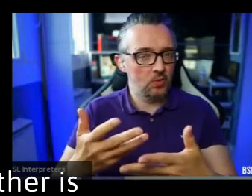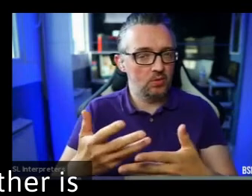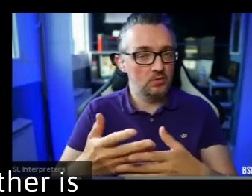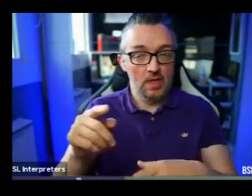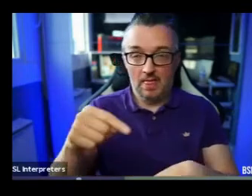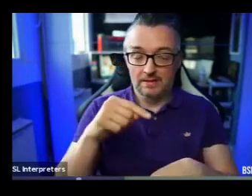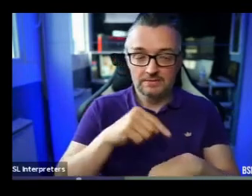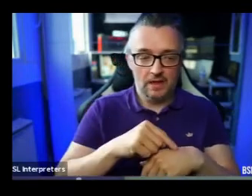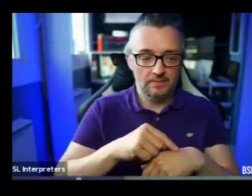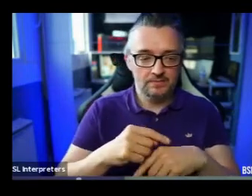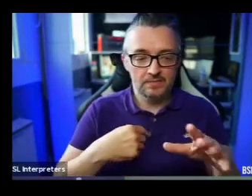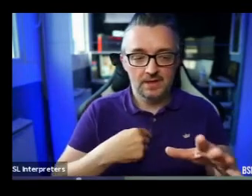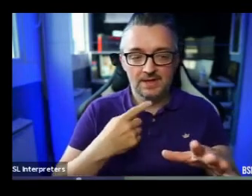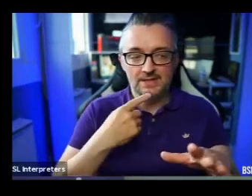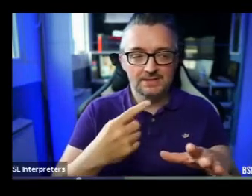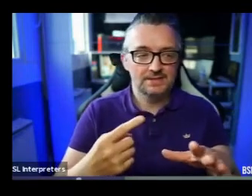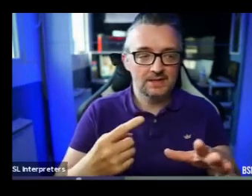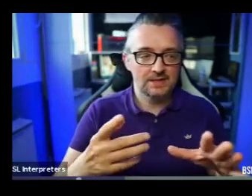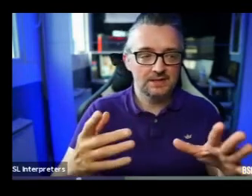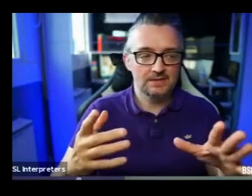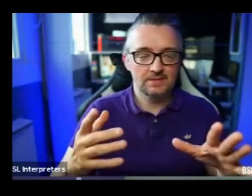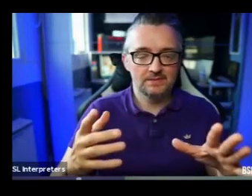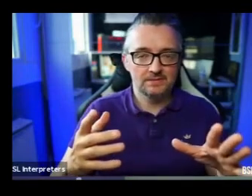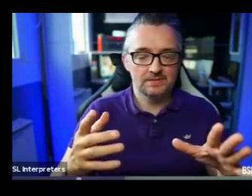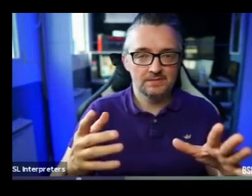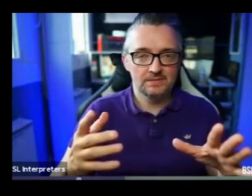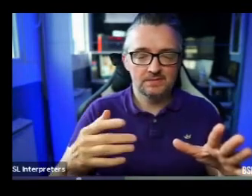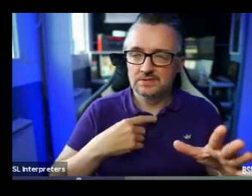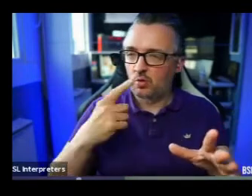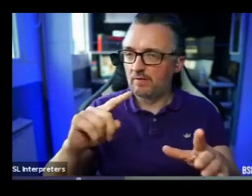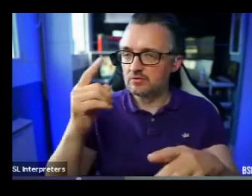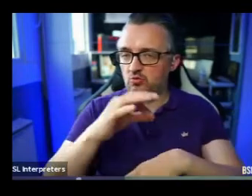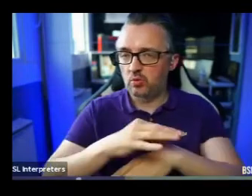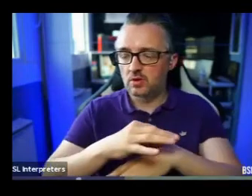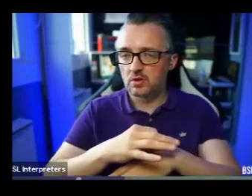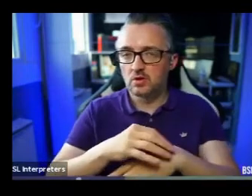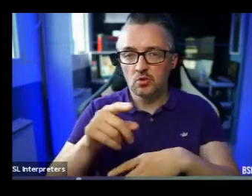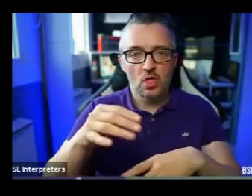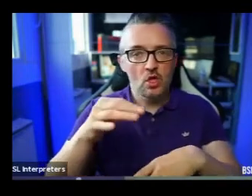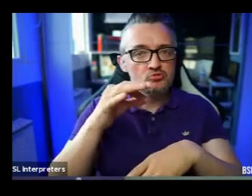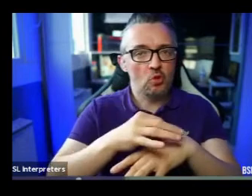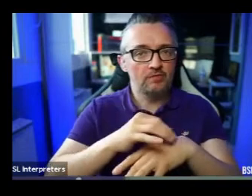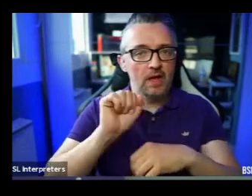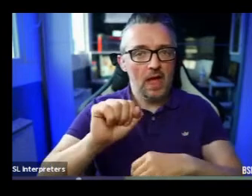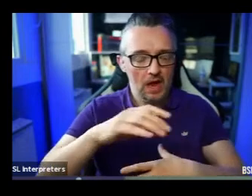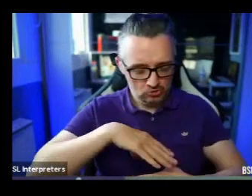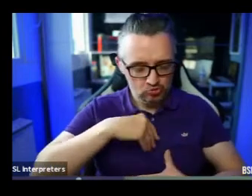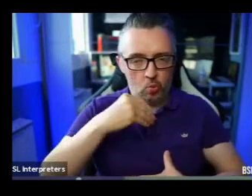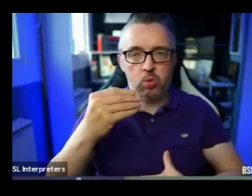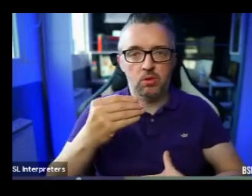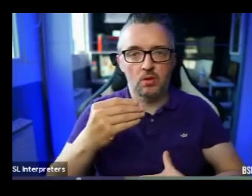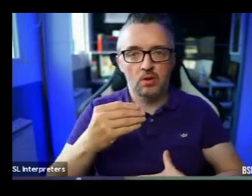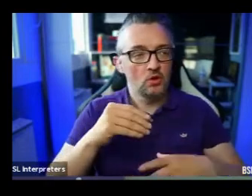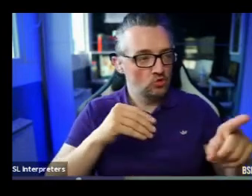anymore. And at that moment, I said to myself, and then I said to the first doctor, you're the doctor for her